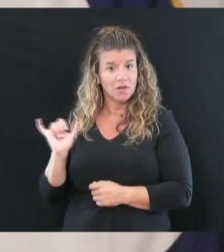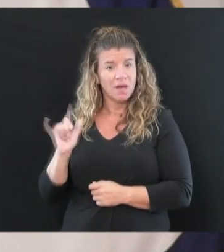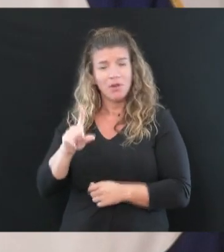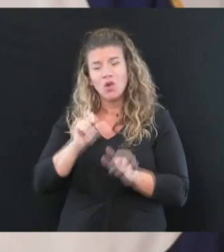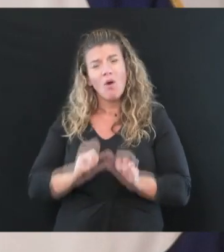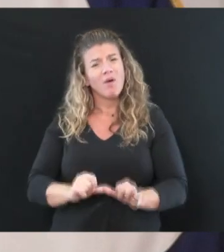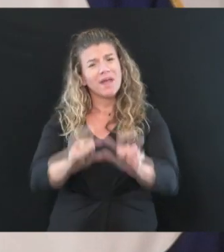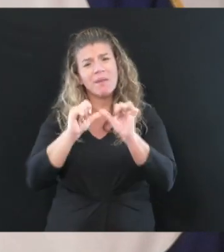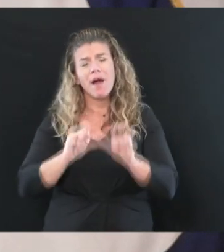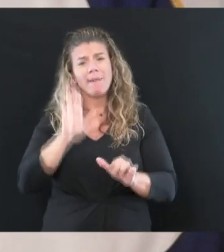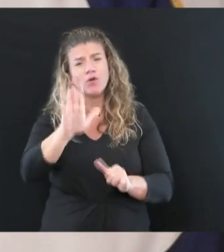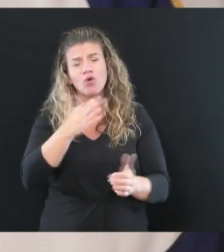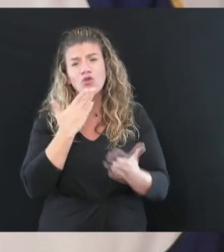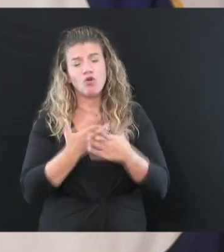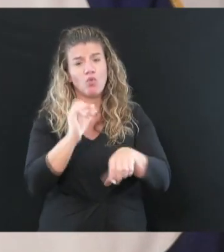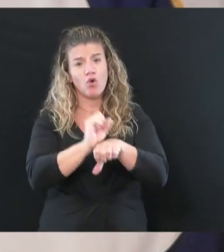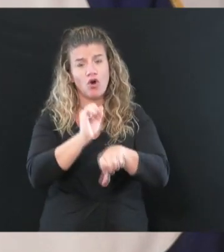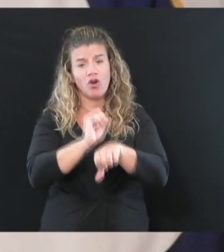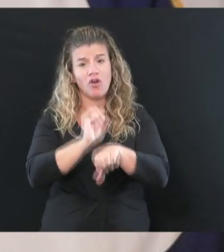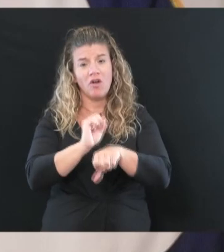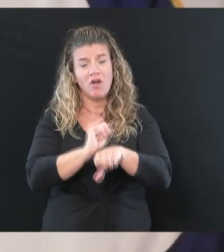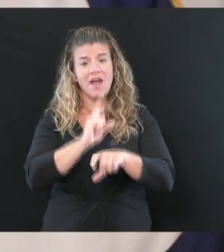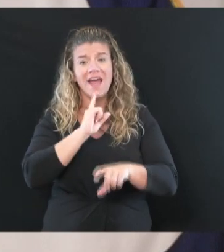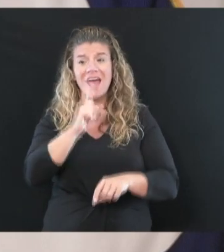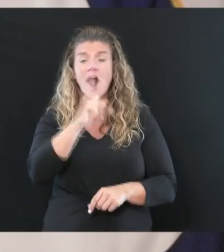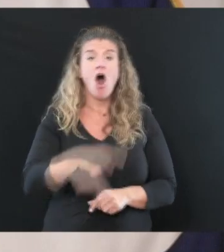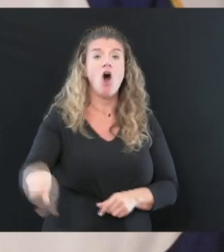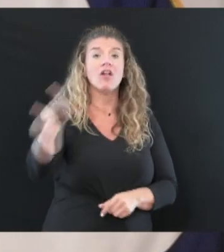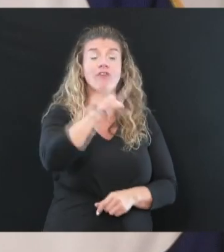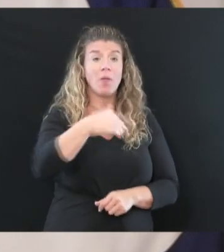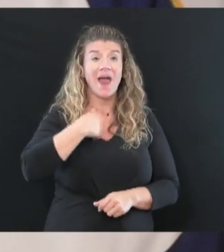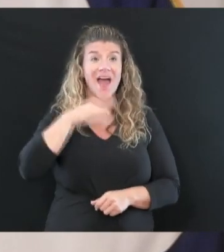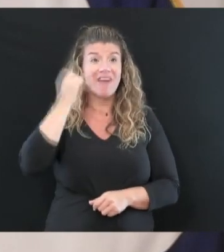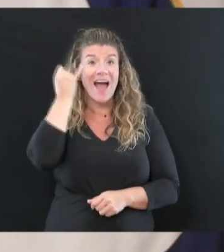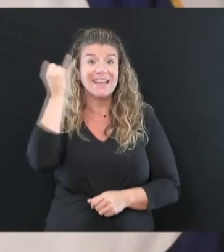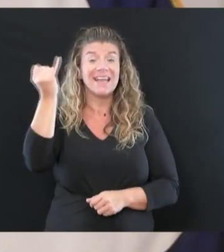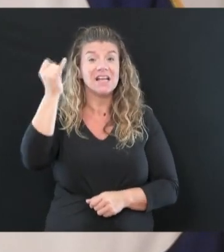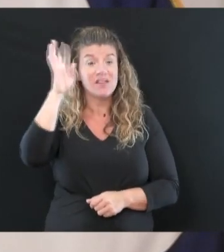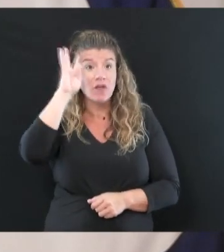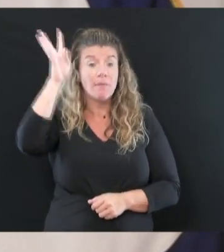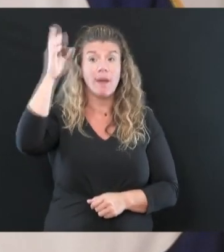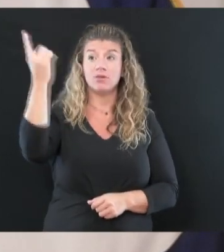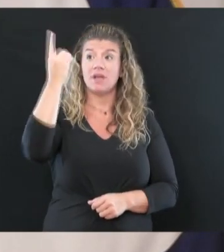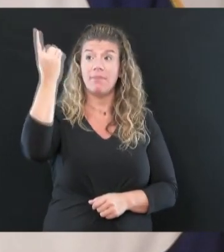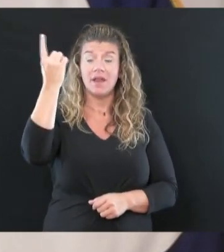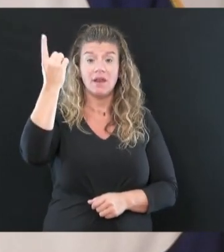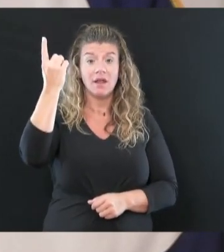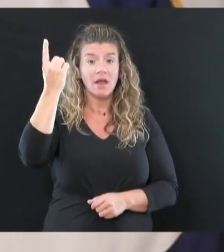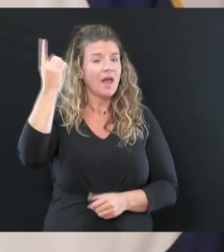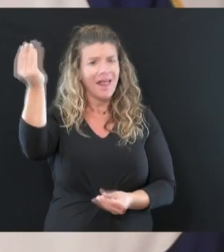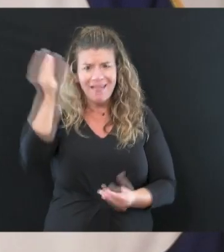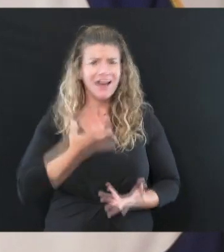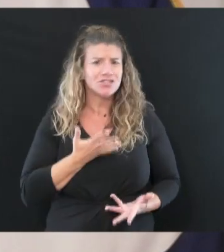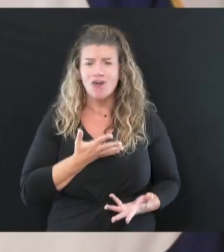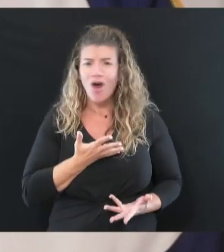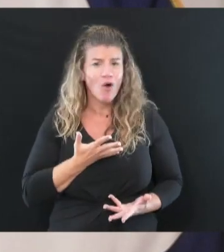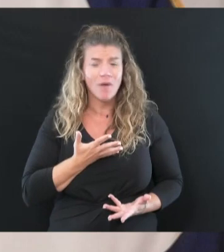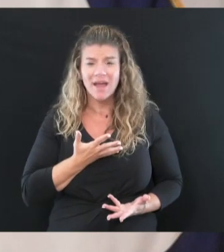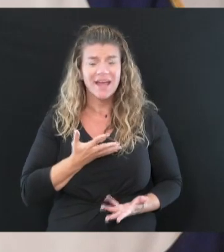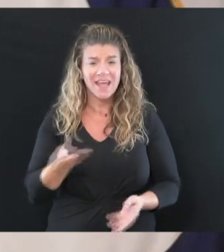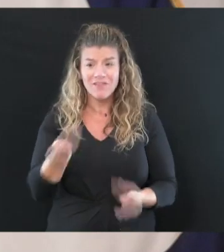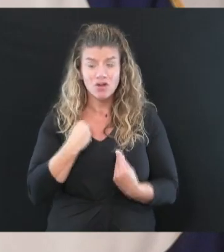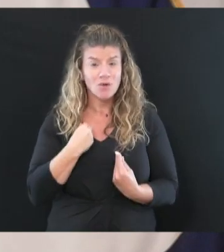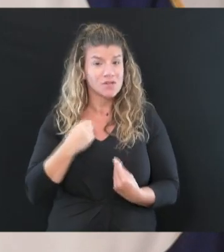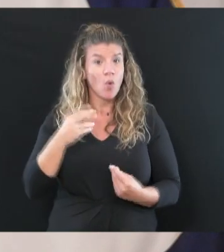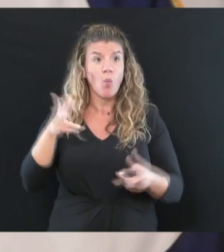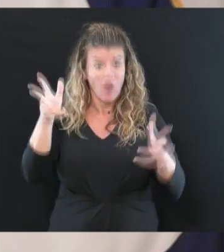the good work. And all those that are out there that come up with ideas and everything that you can get to us or you can supply,